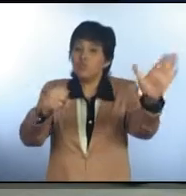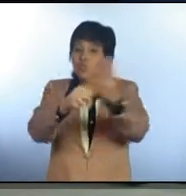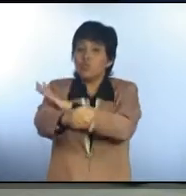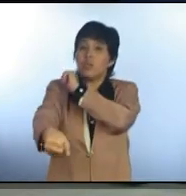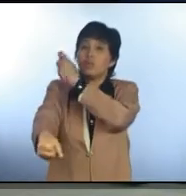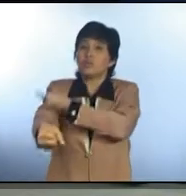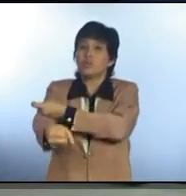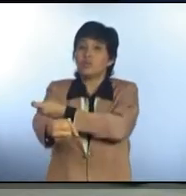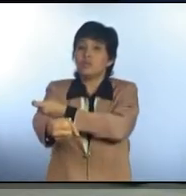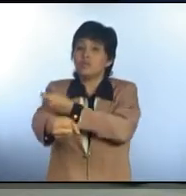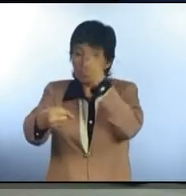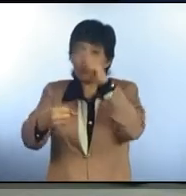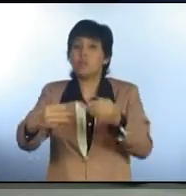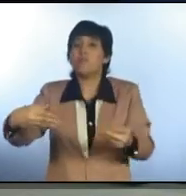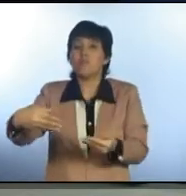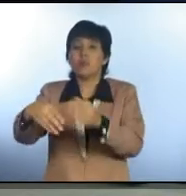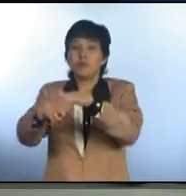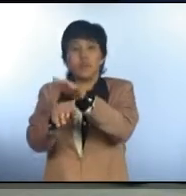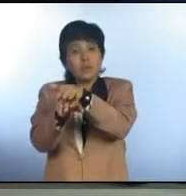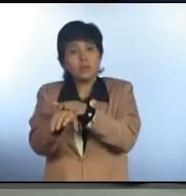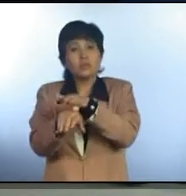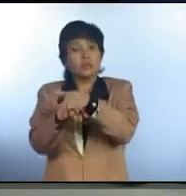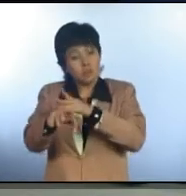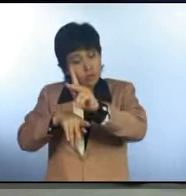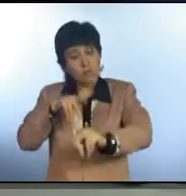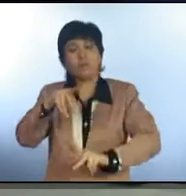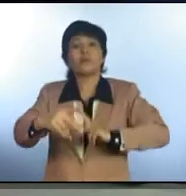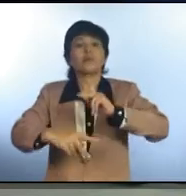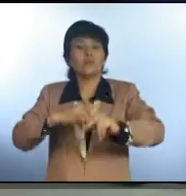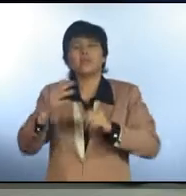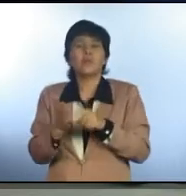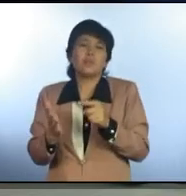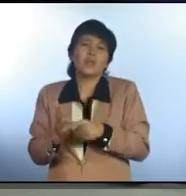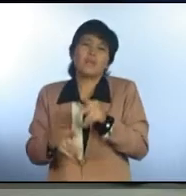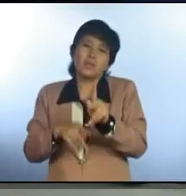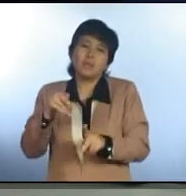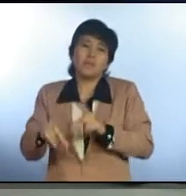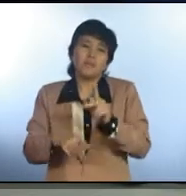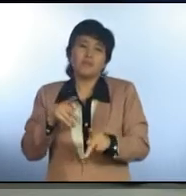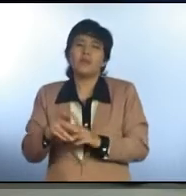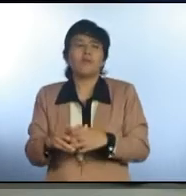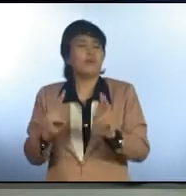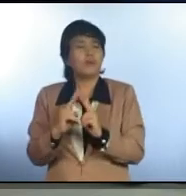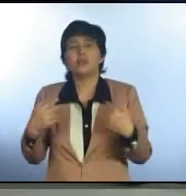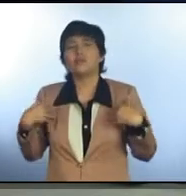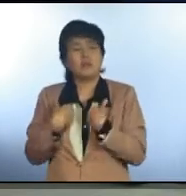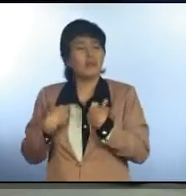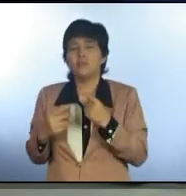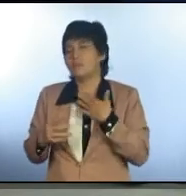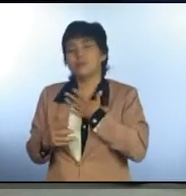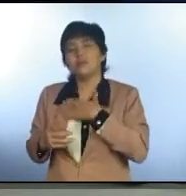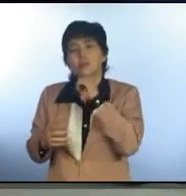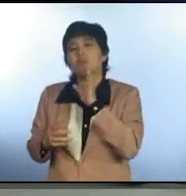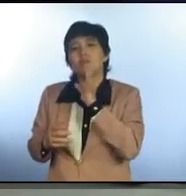to engage in the persuasion process? Yep. Sometimes when people are too tired, please do not talk to